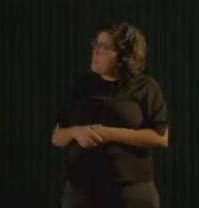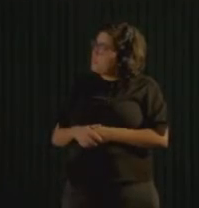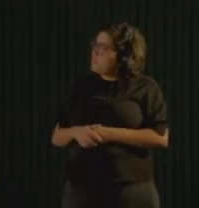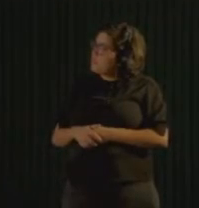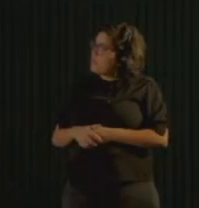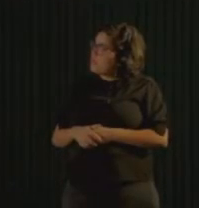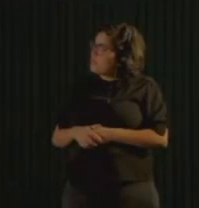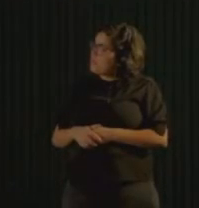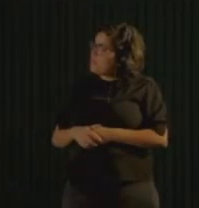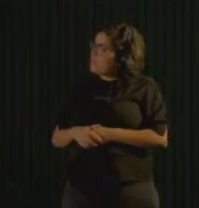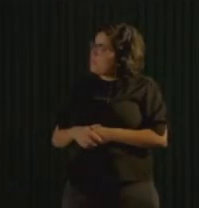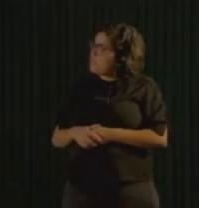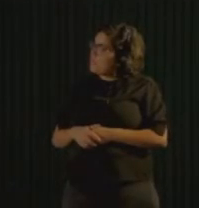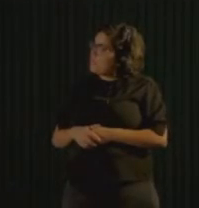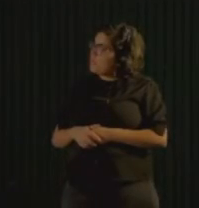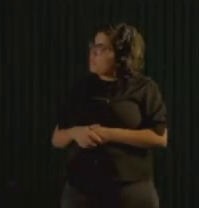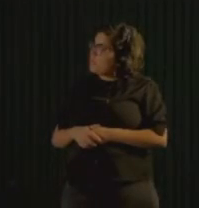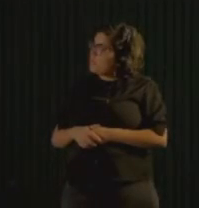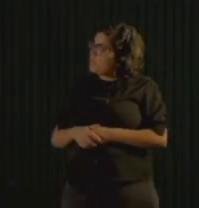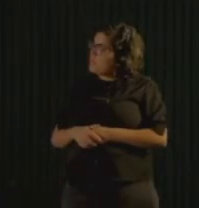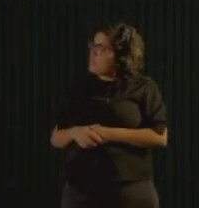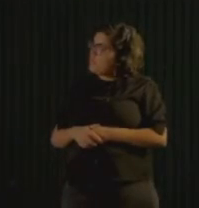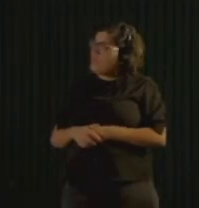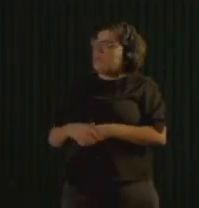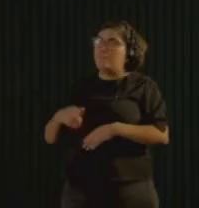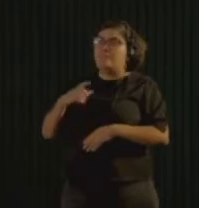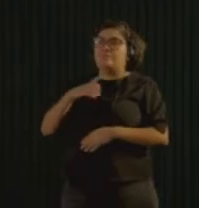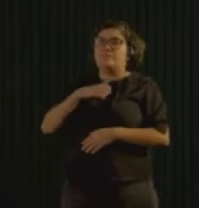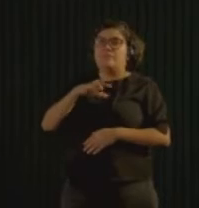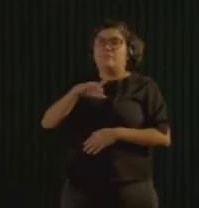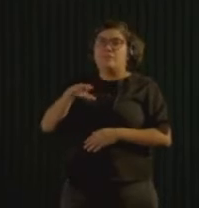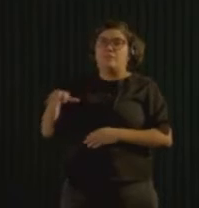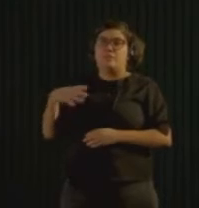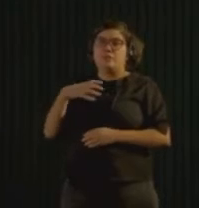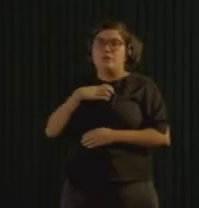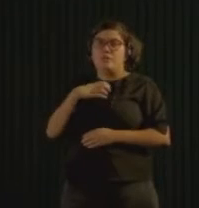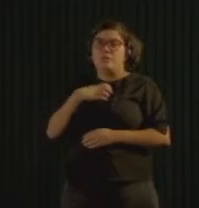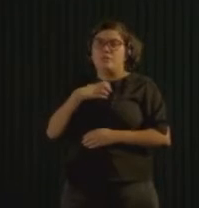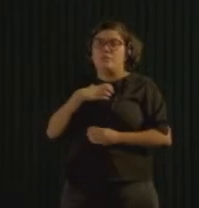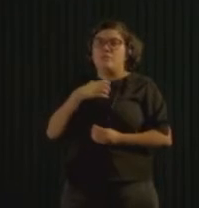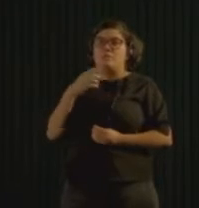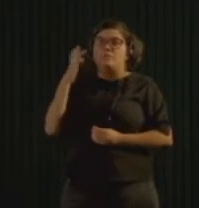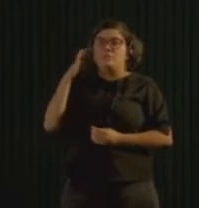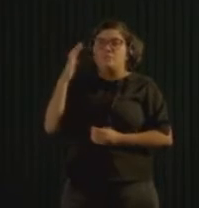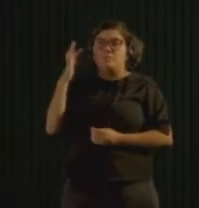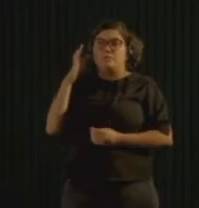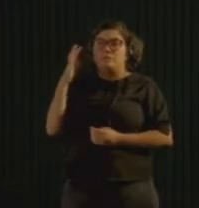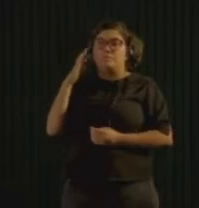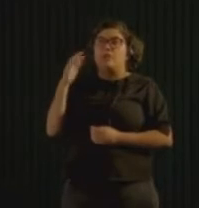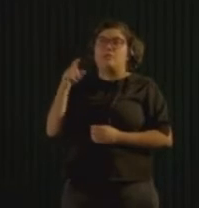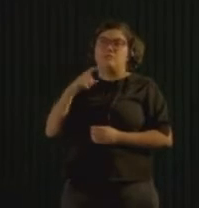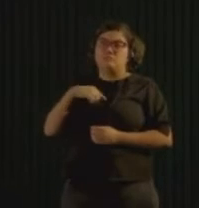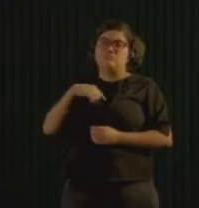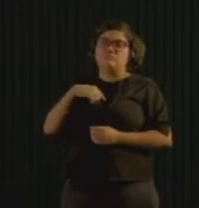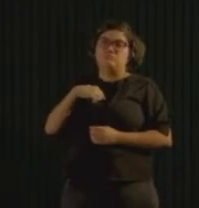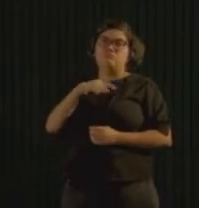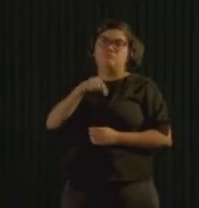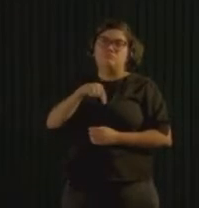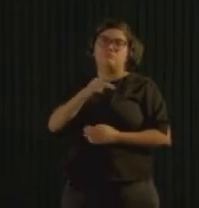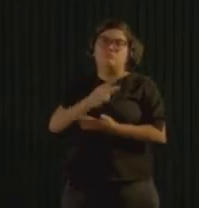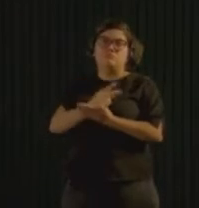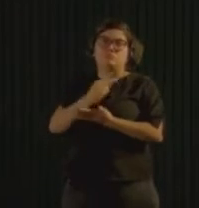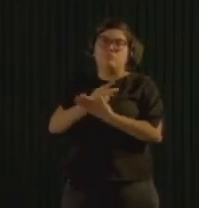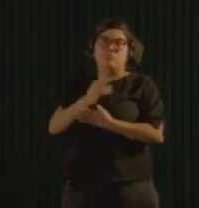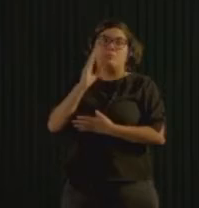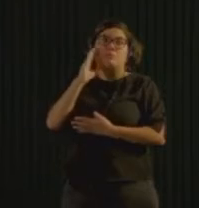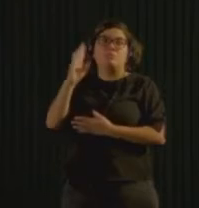Sure. There's many ways to frame recycling. I think actually the most important is the difference between technical and practical